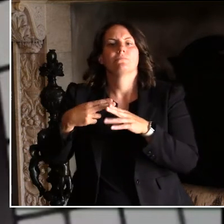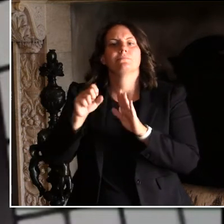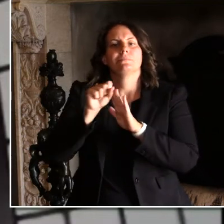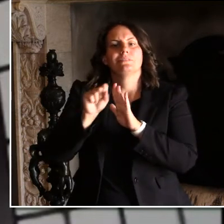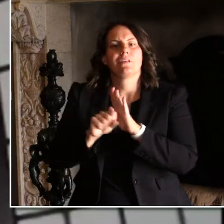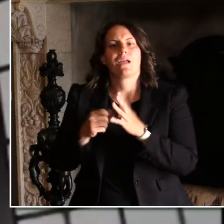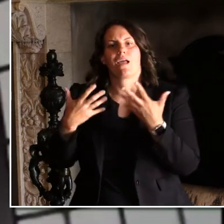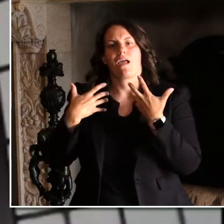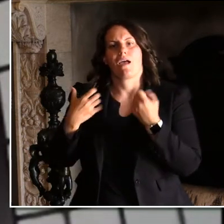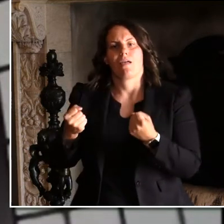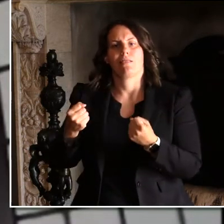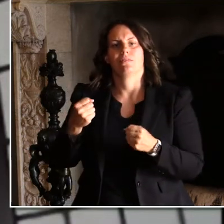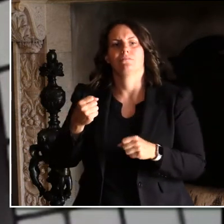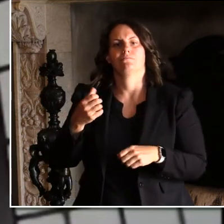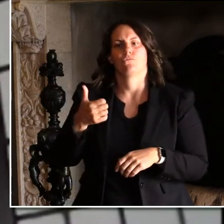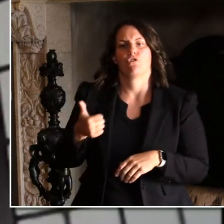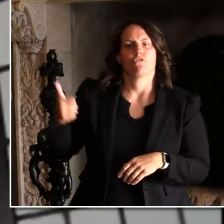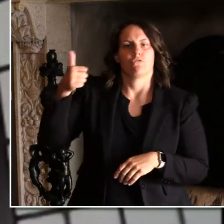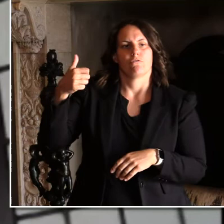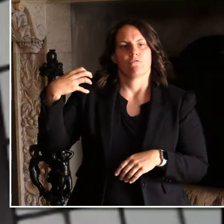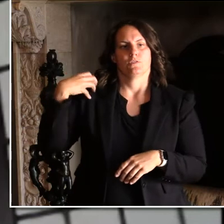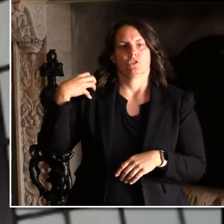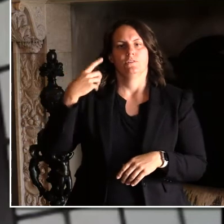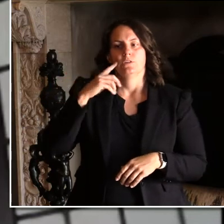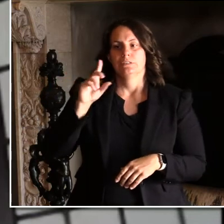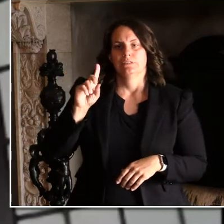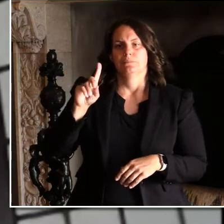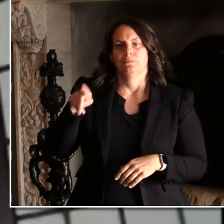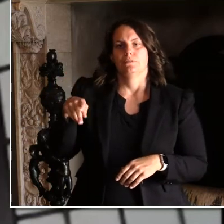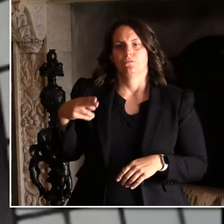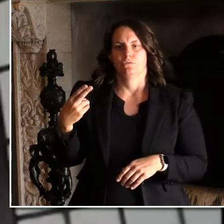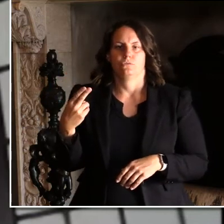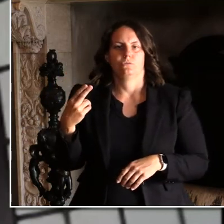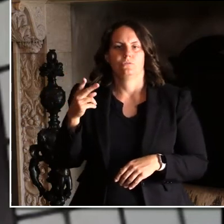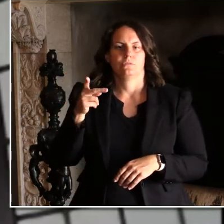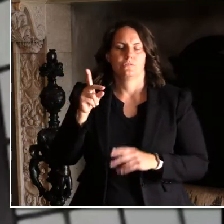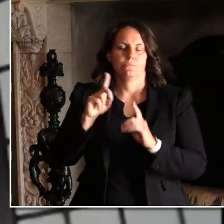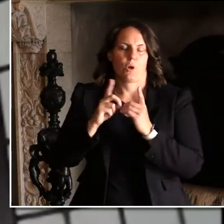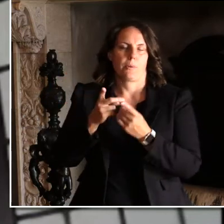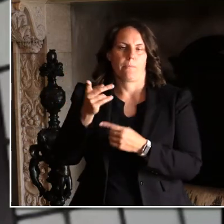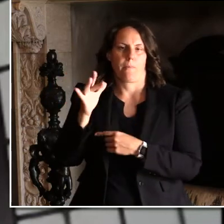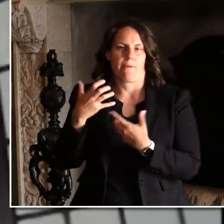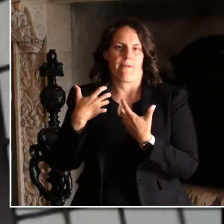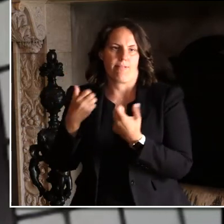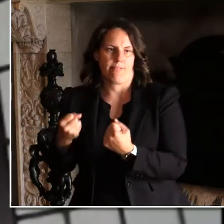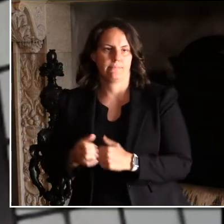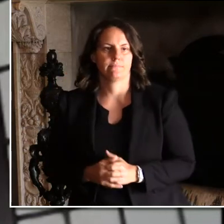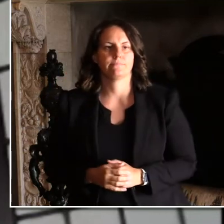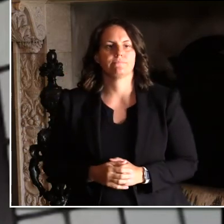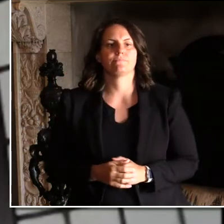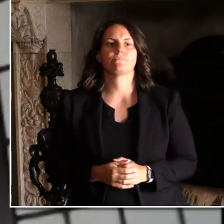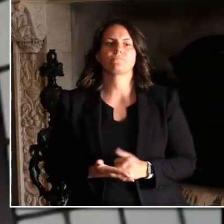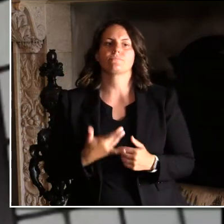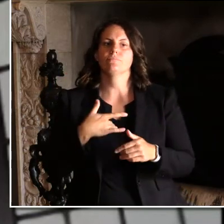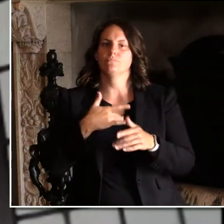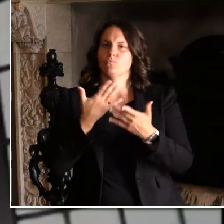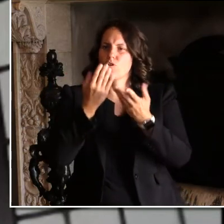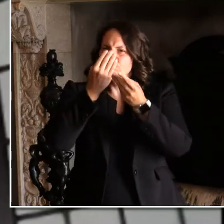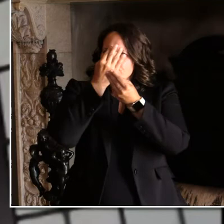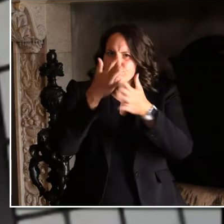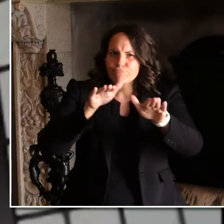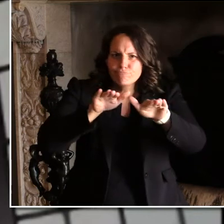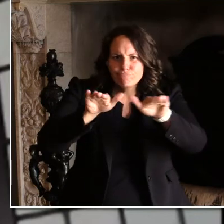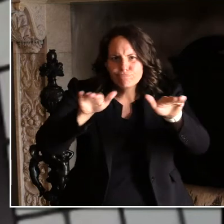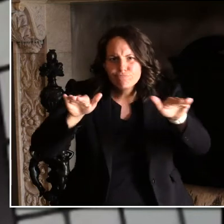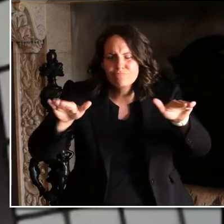for the Division of Public Health. I want to start today by reminding everyone of the importance of testing. One of our most